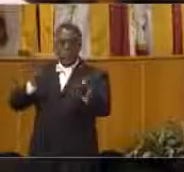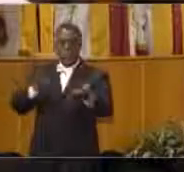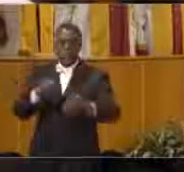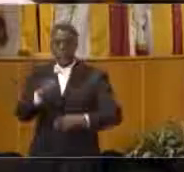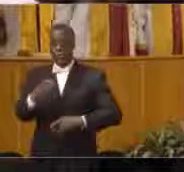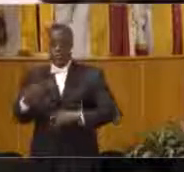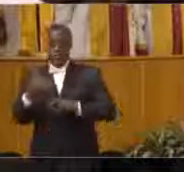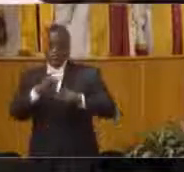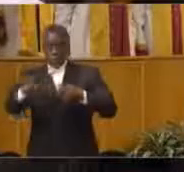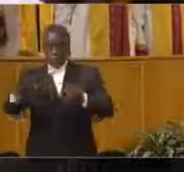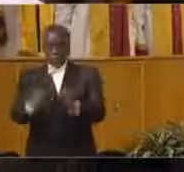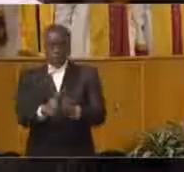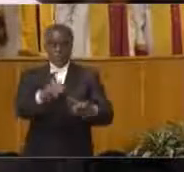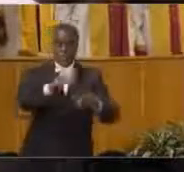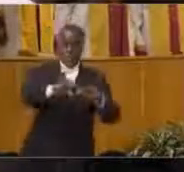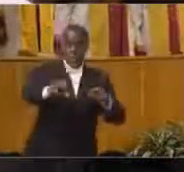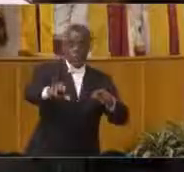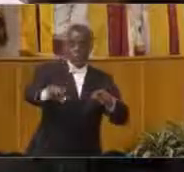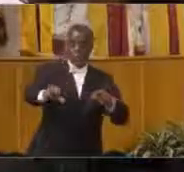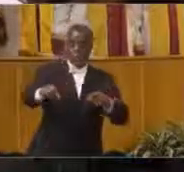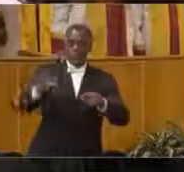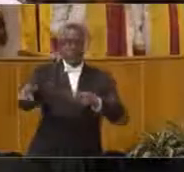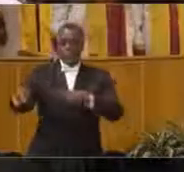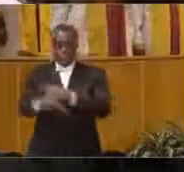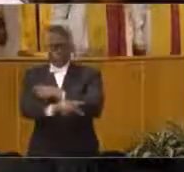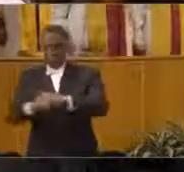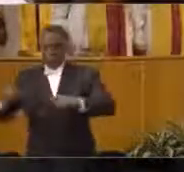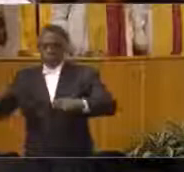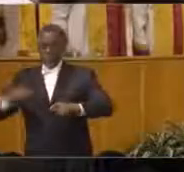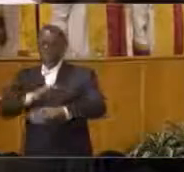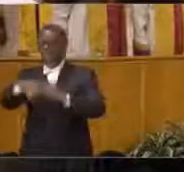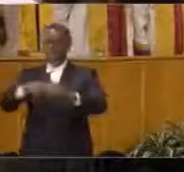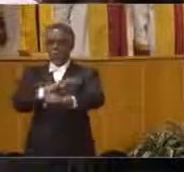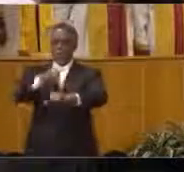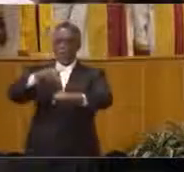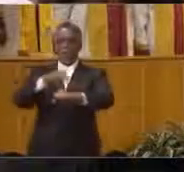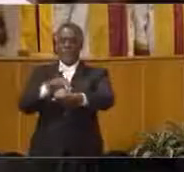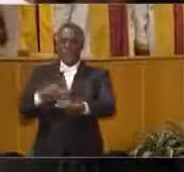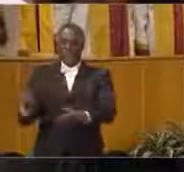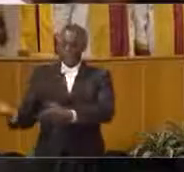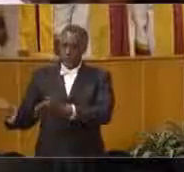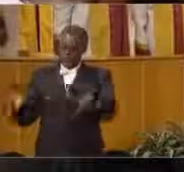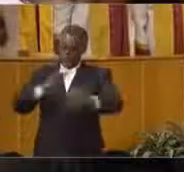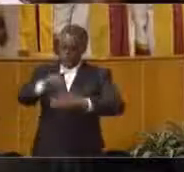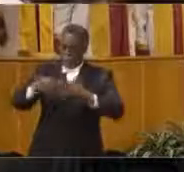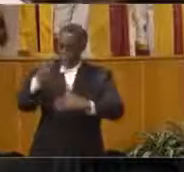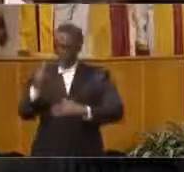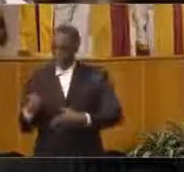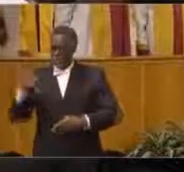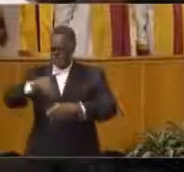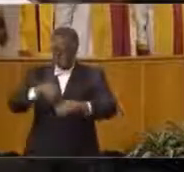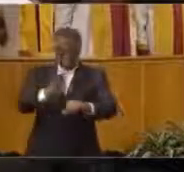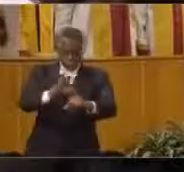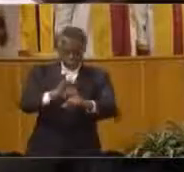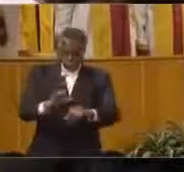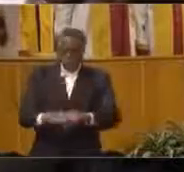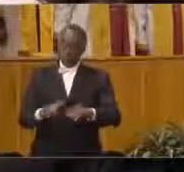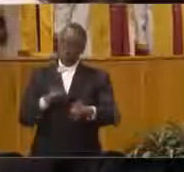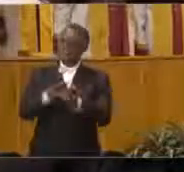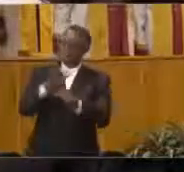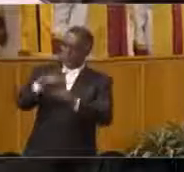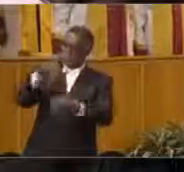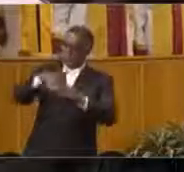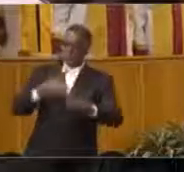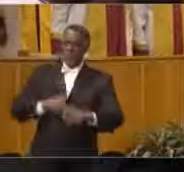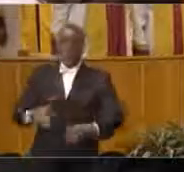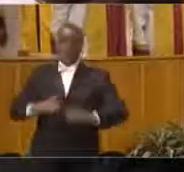You are cursed with a curse, for you have robbed me, even this whole nation. Bring all the tithes into the storehouse, that there may be food in my